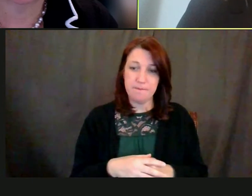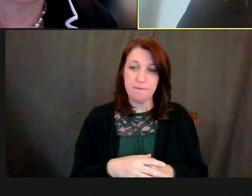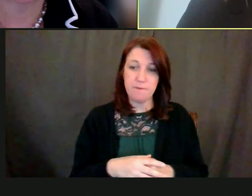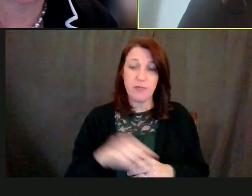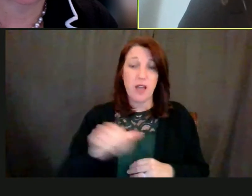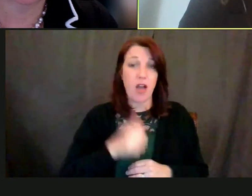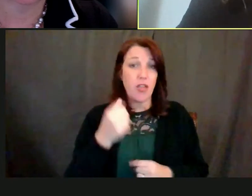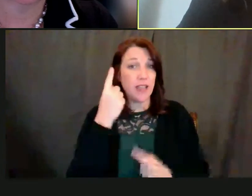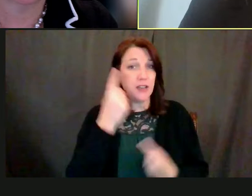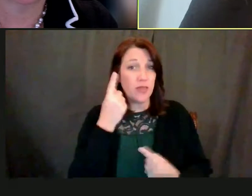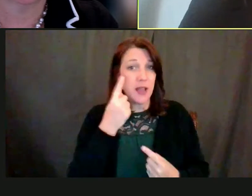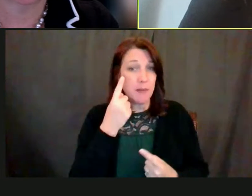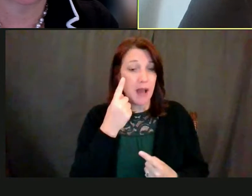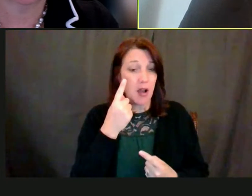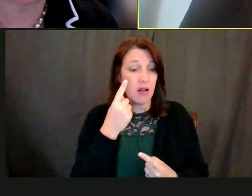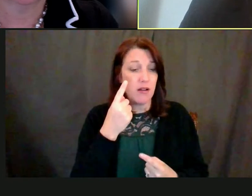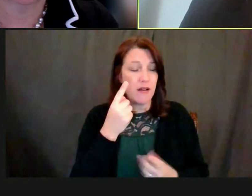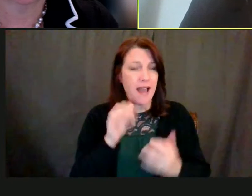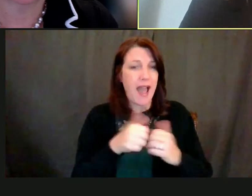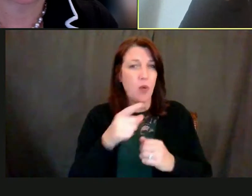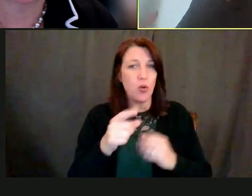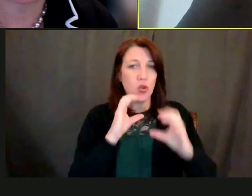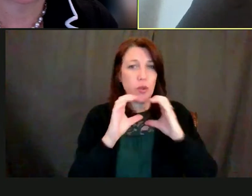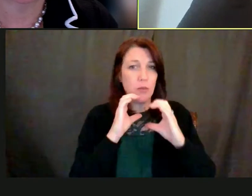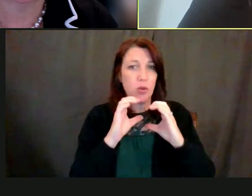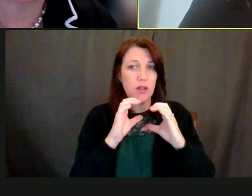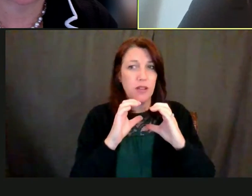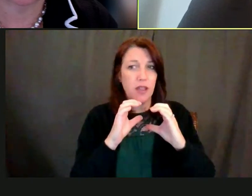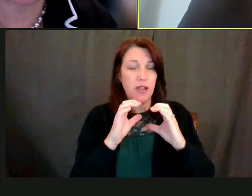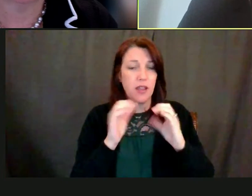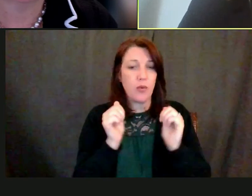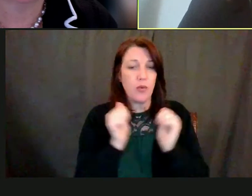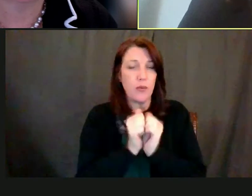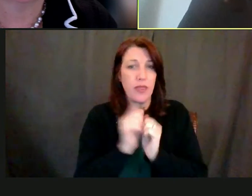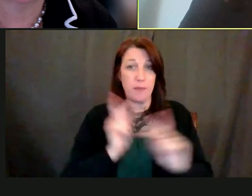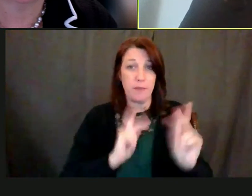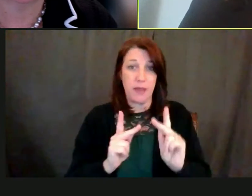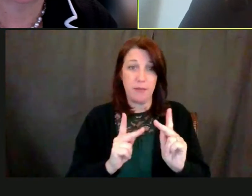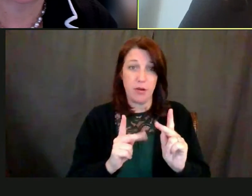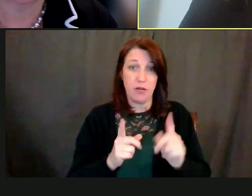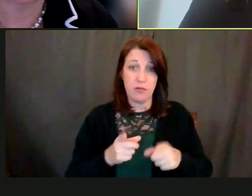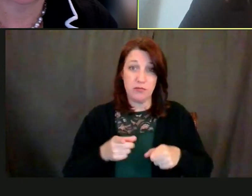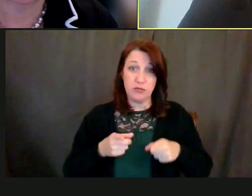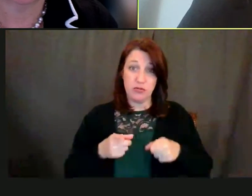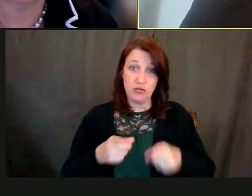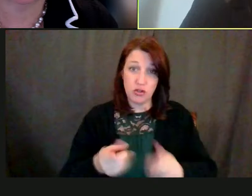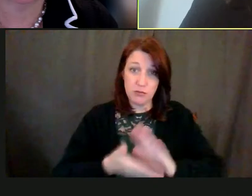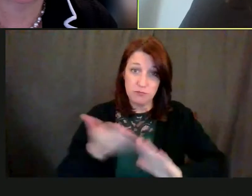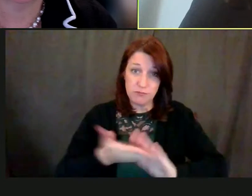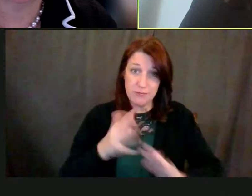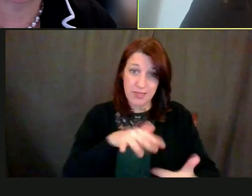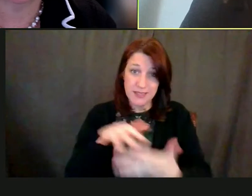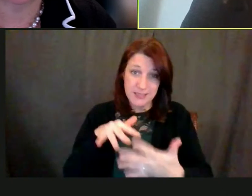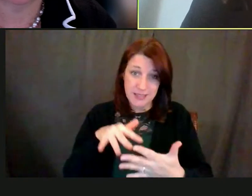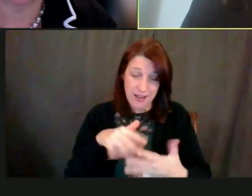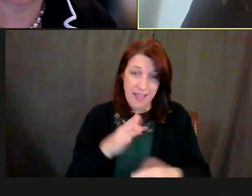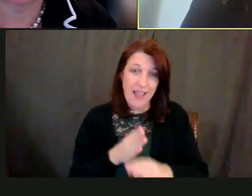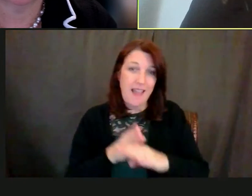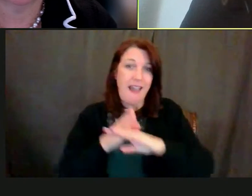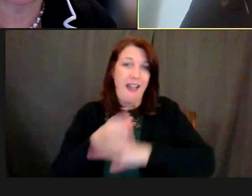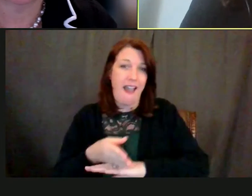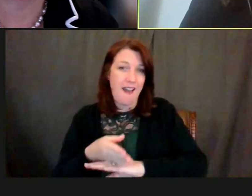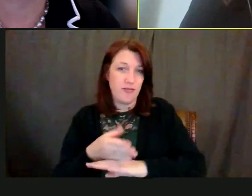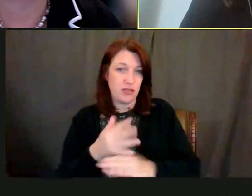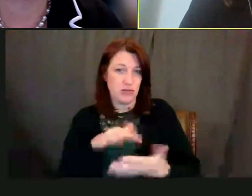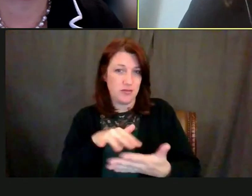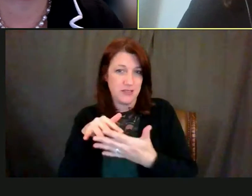think about is how are you communicating with people both throughout the study and also after the study. The